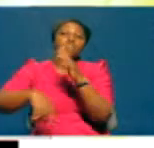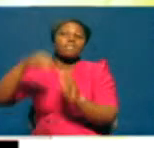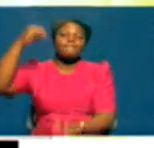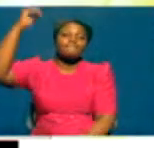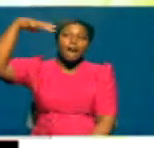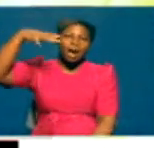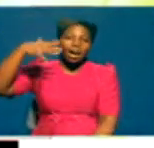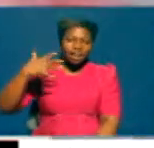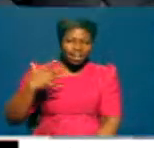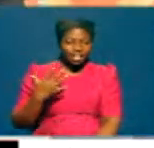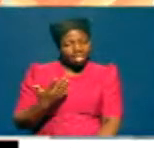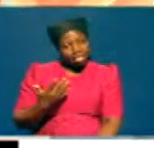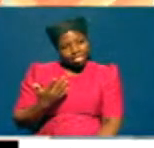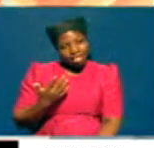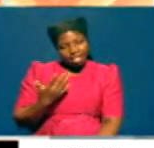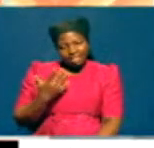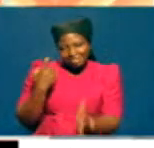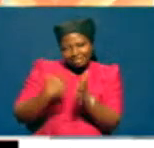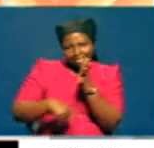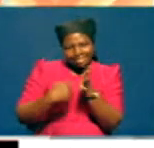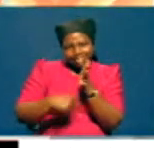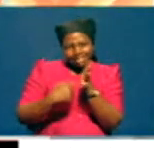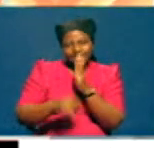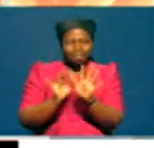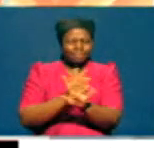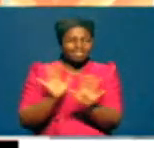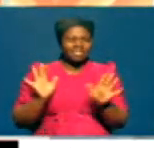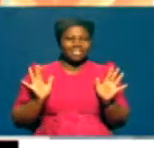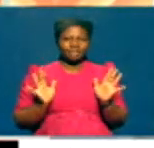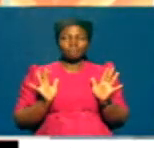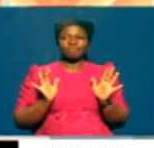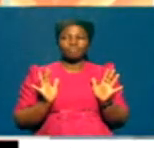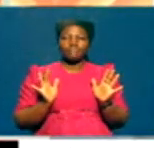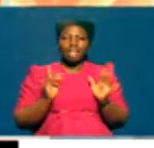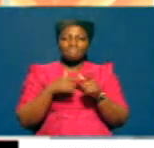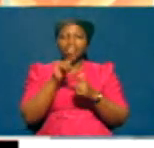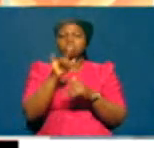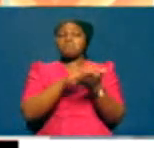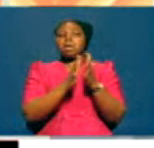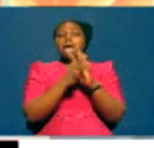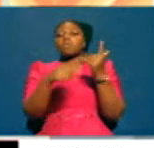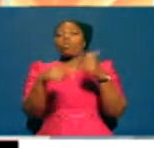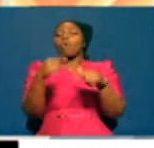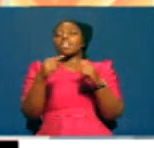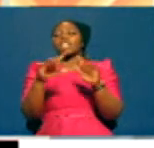and nothing but taxes. How are you going to become competitive?